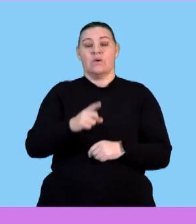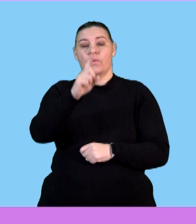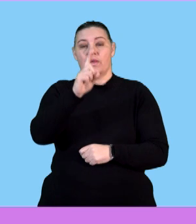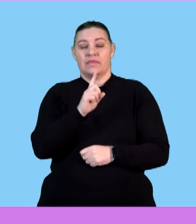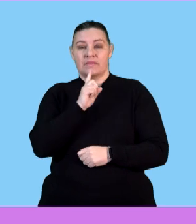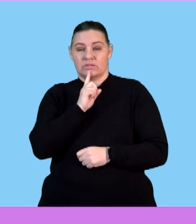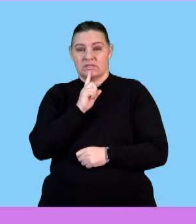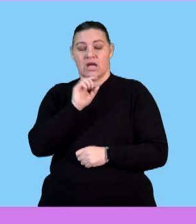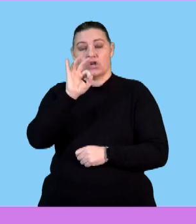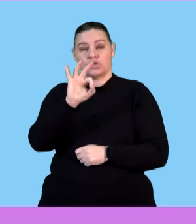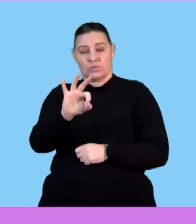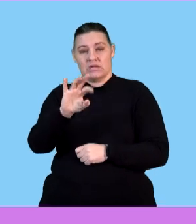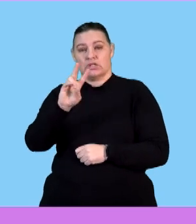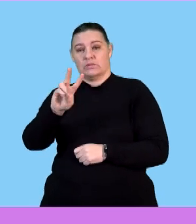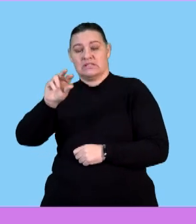plus the